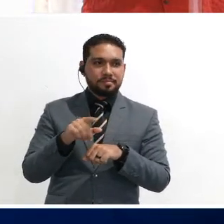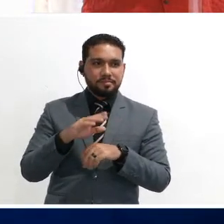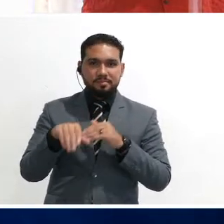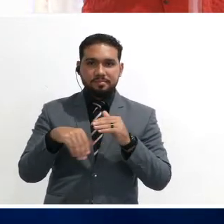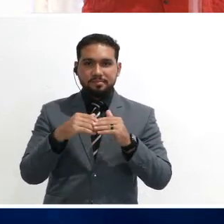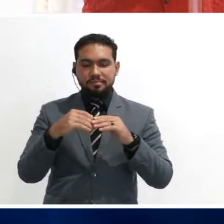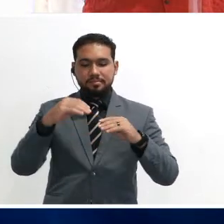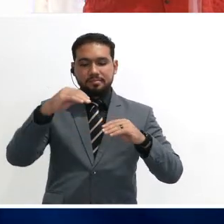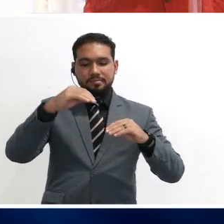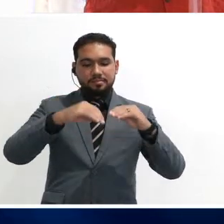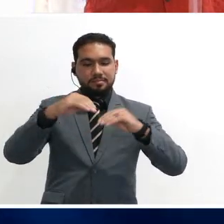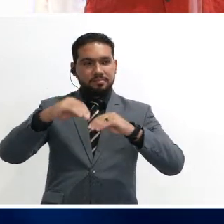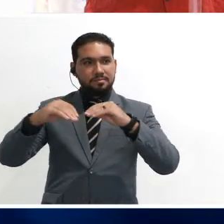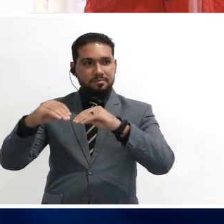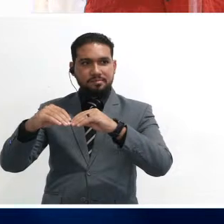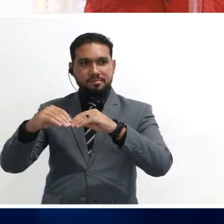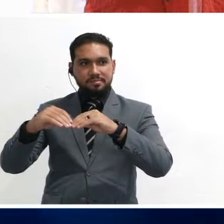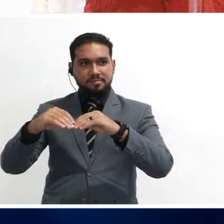single package.